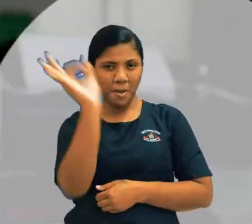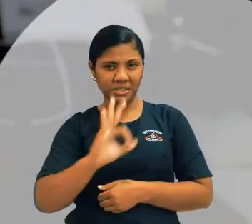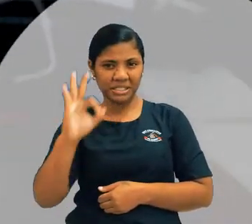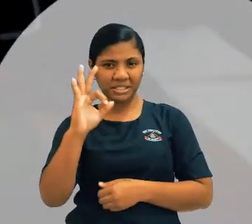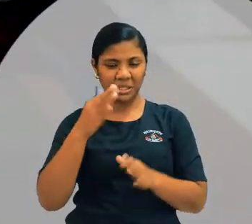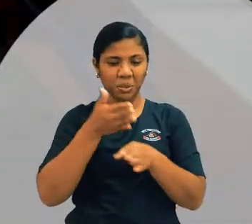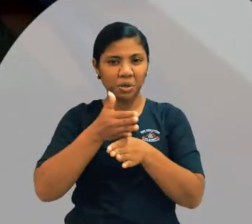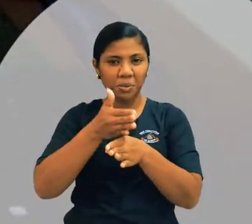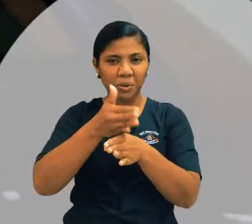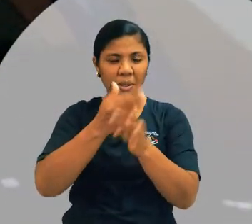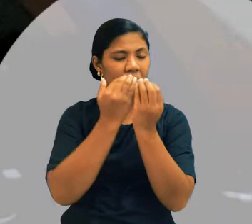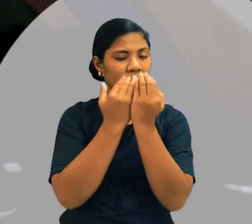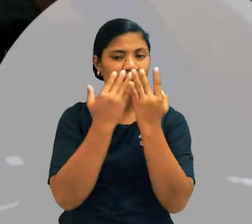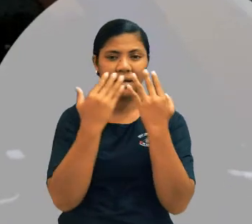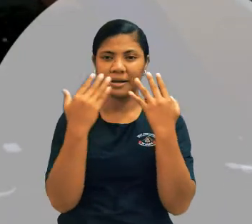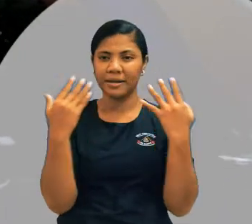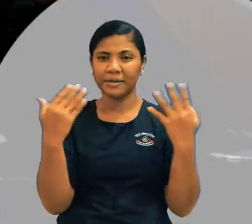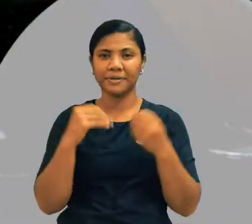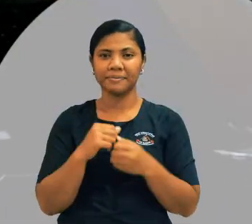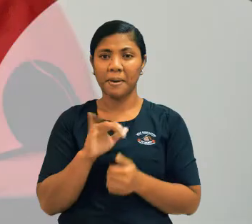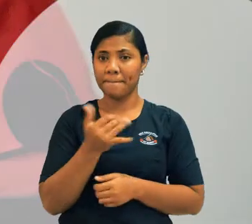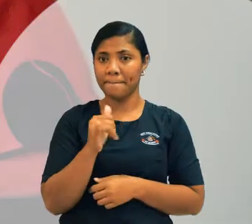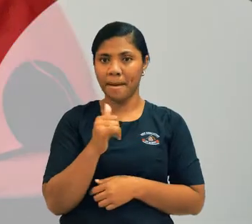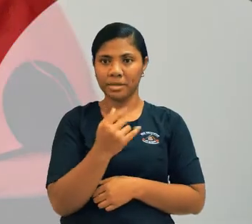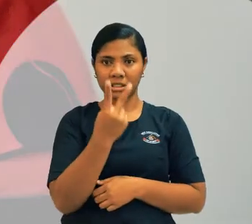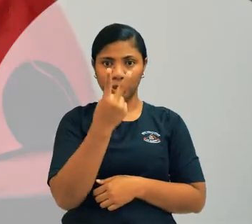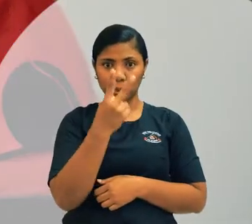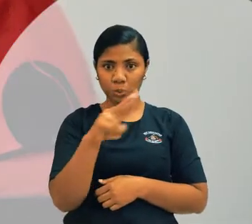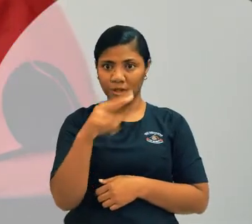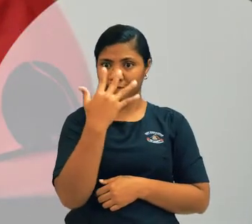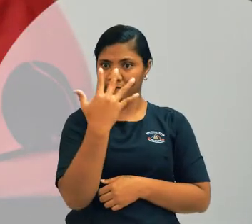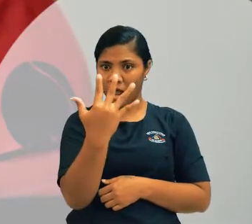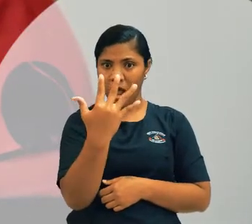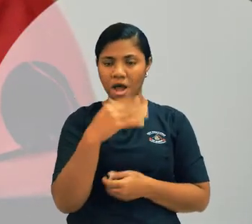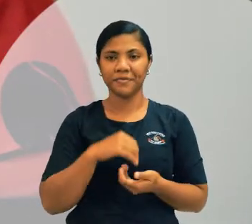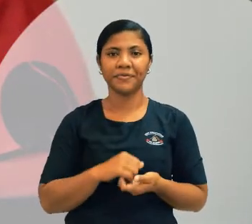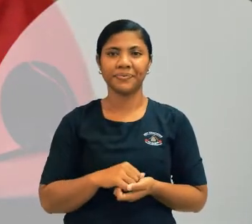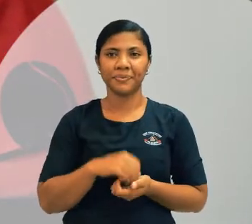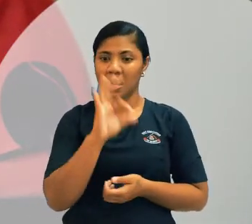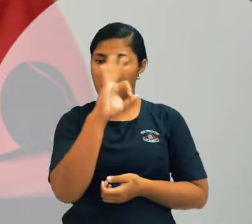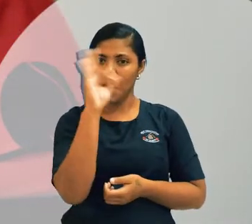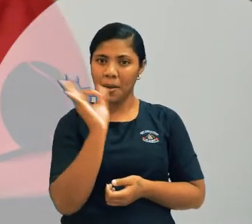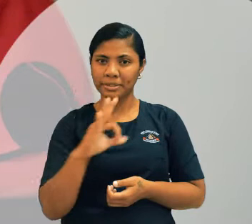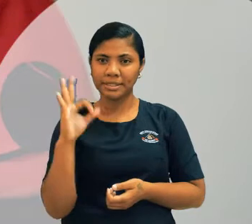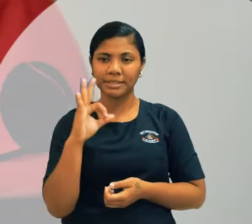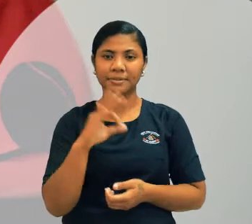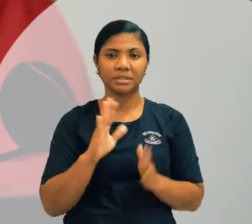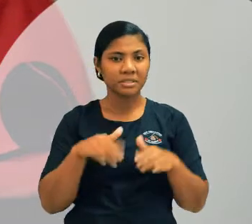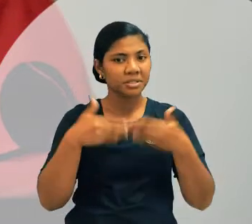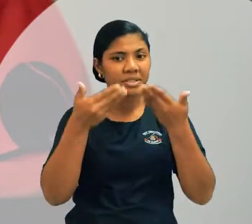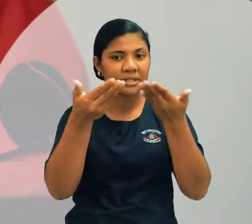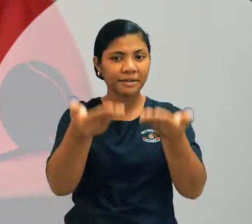impact in the lives of our members, as most of our members